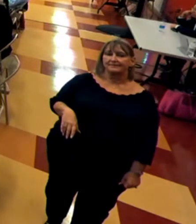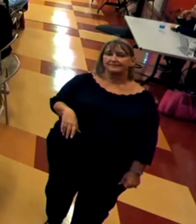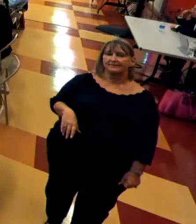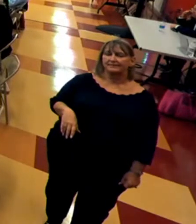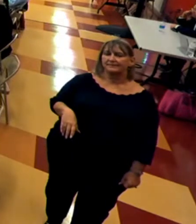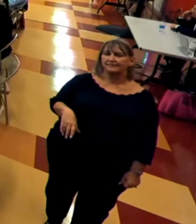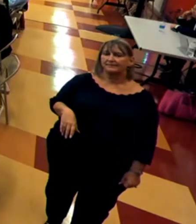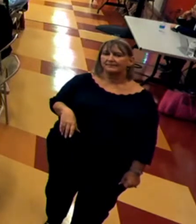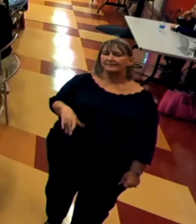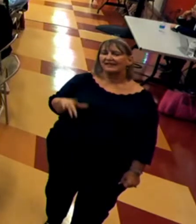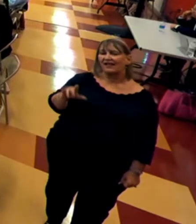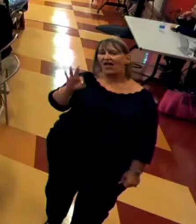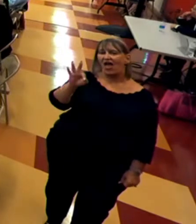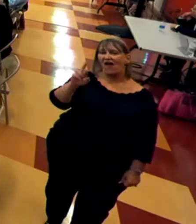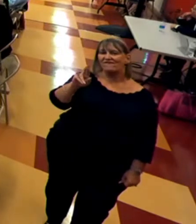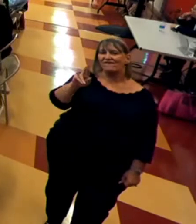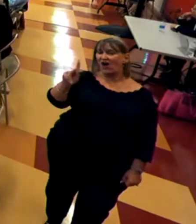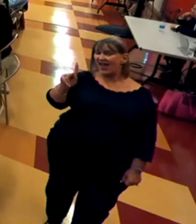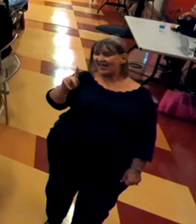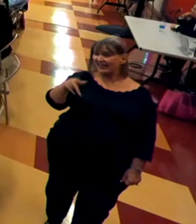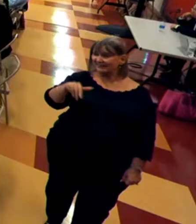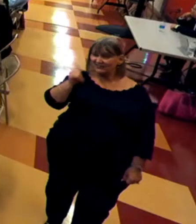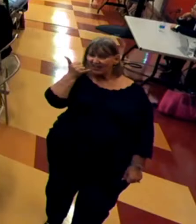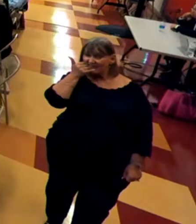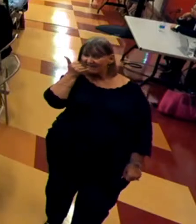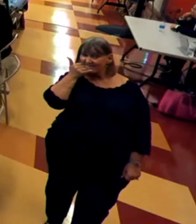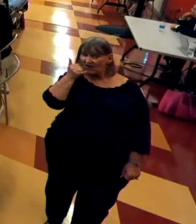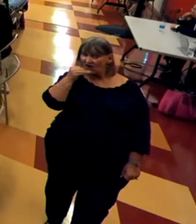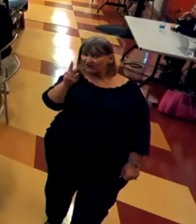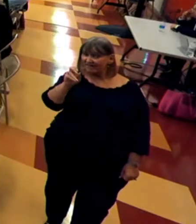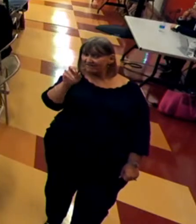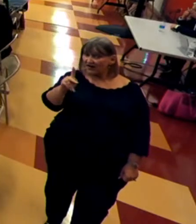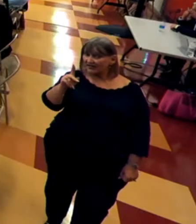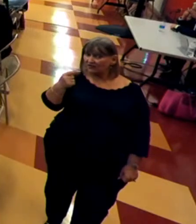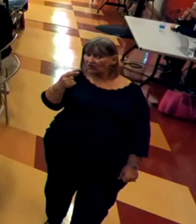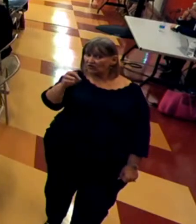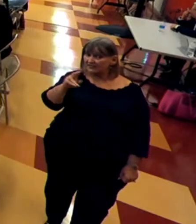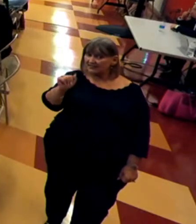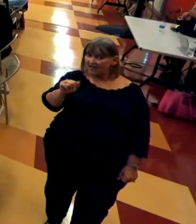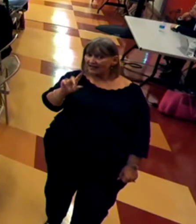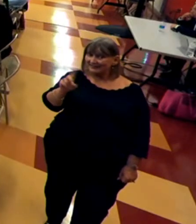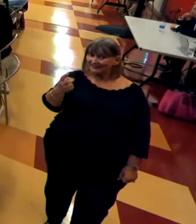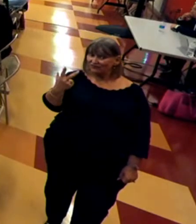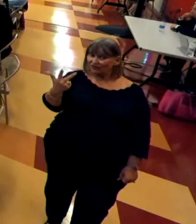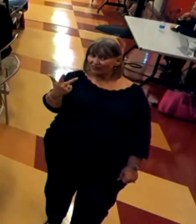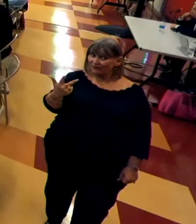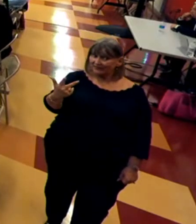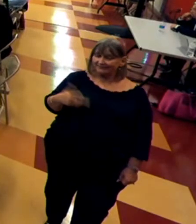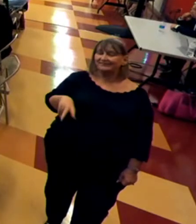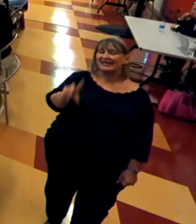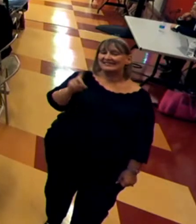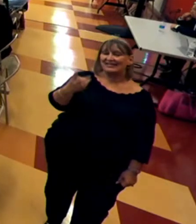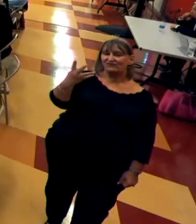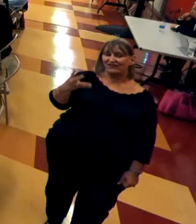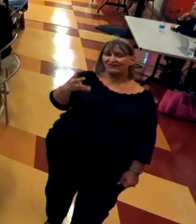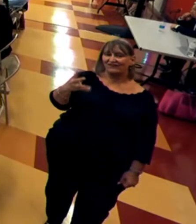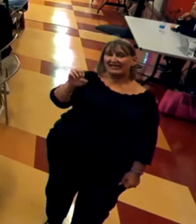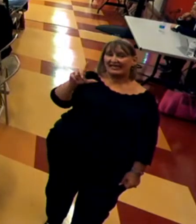I'll say Frank, I don't think he's on the line, but District 3, Frank Garza. District 4, Eloy